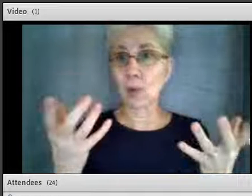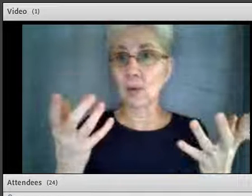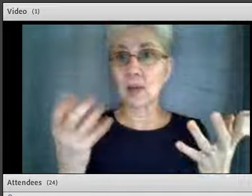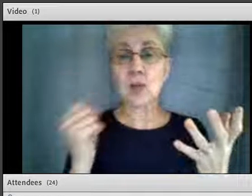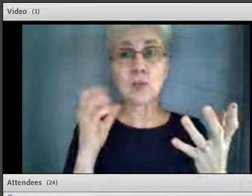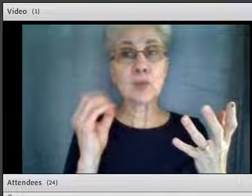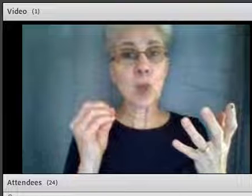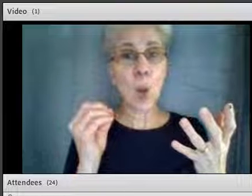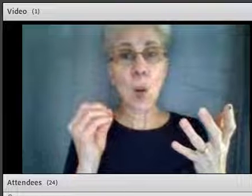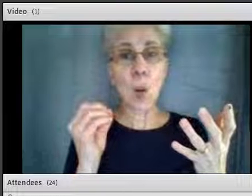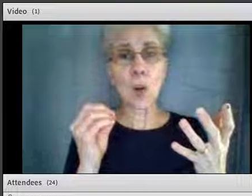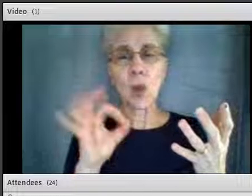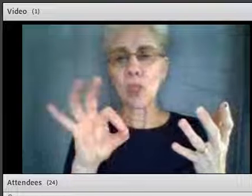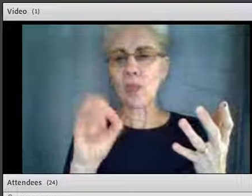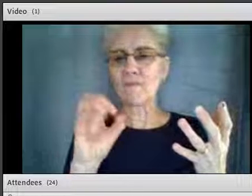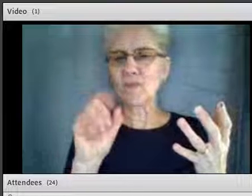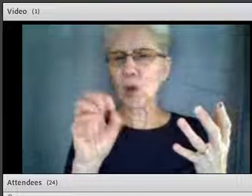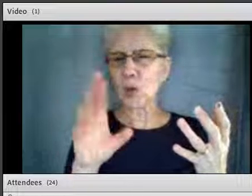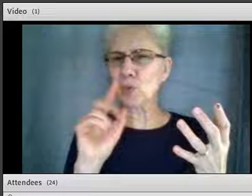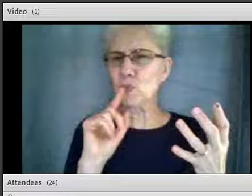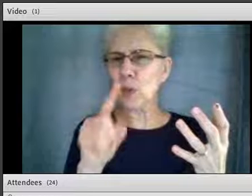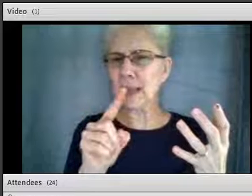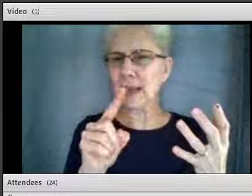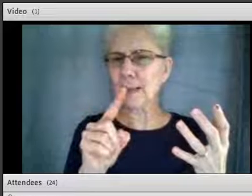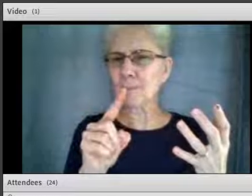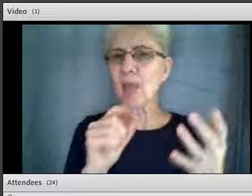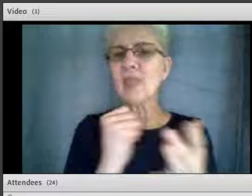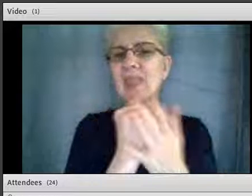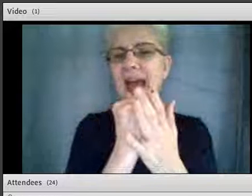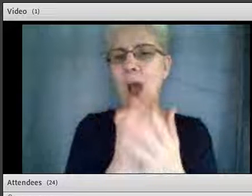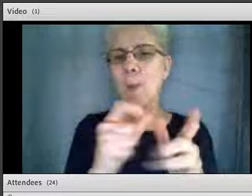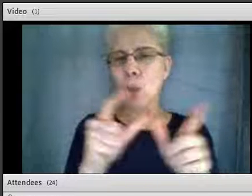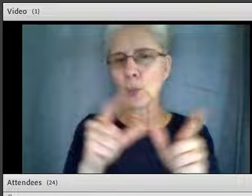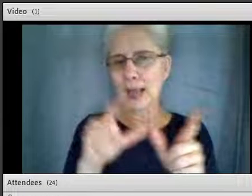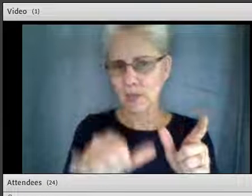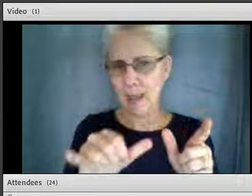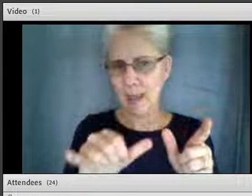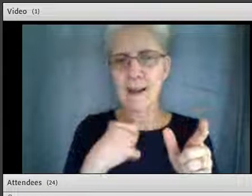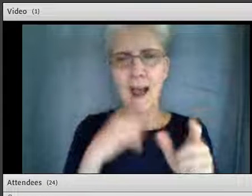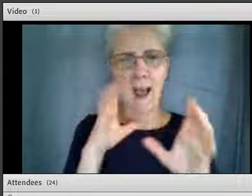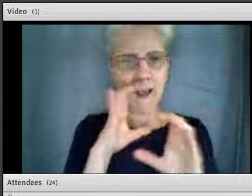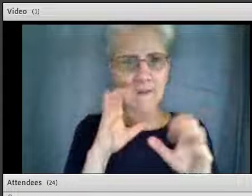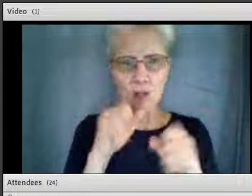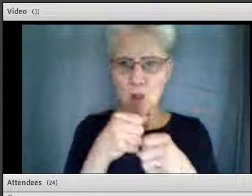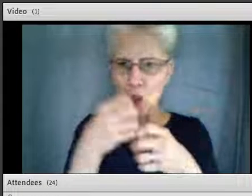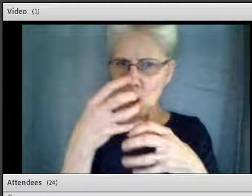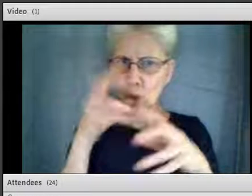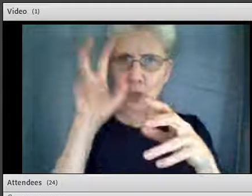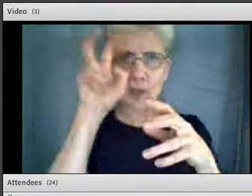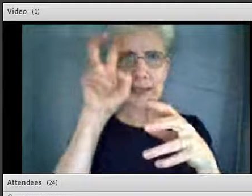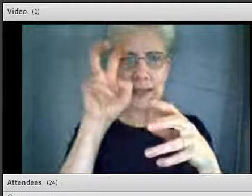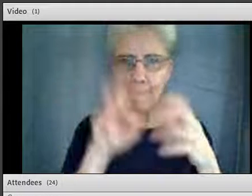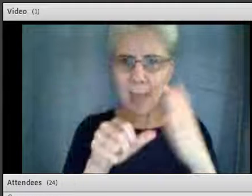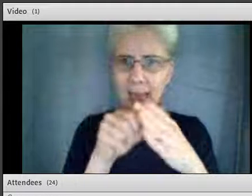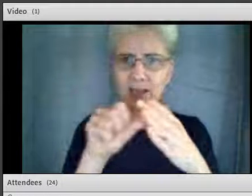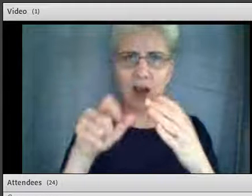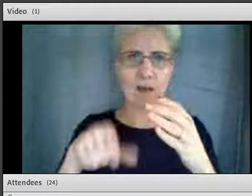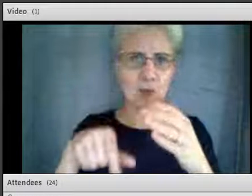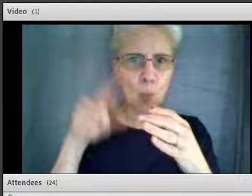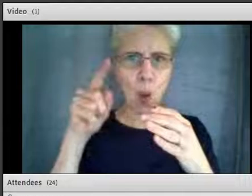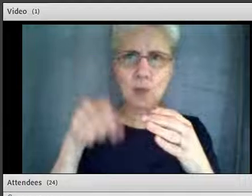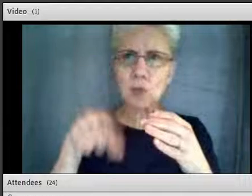really the ultimate help location. I have looked through this whole giant page. I've scrolled down, and I still can't find what I'm